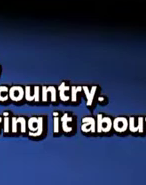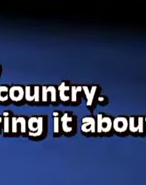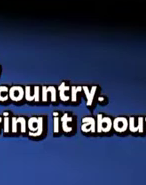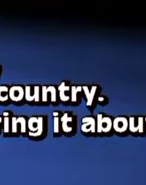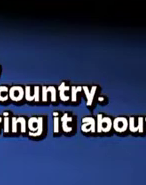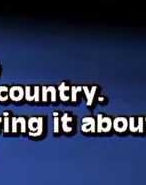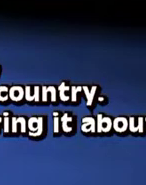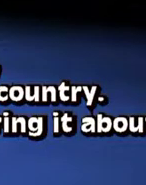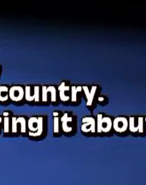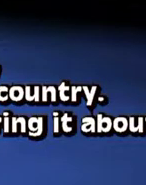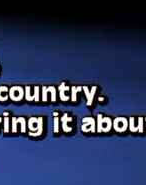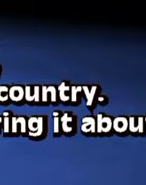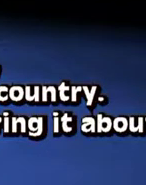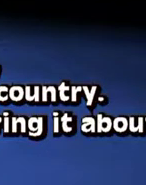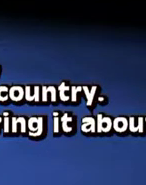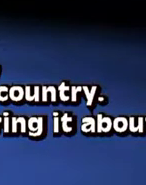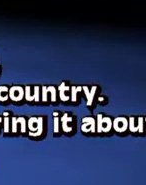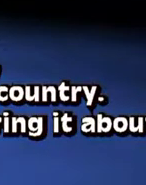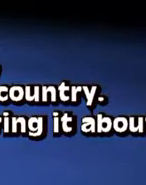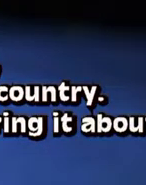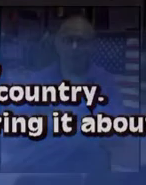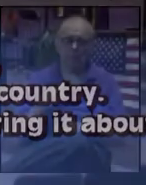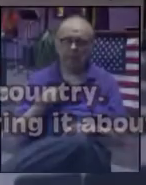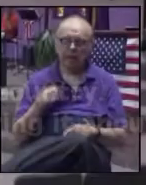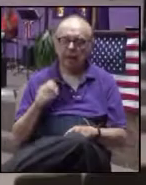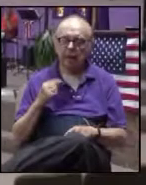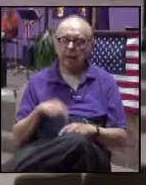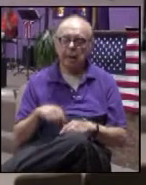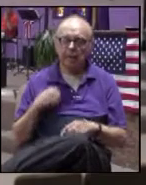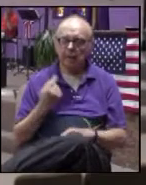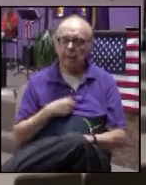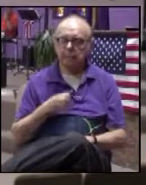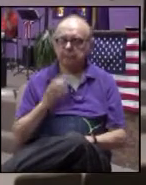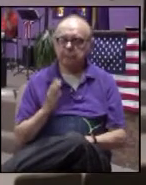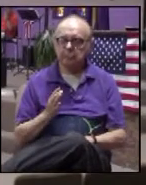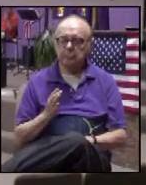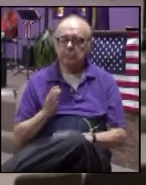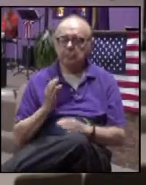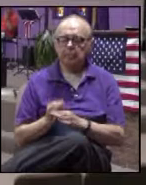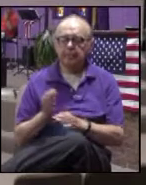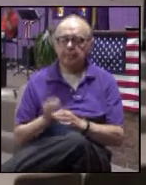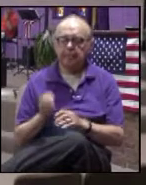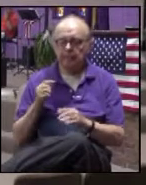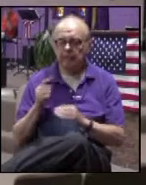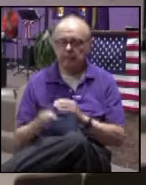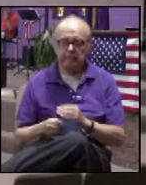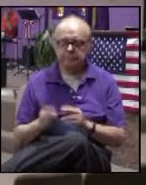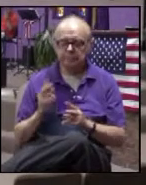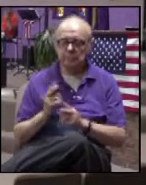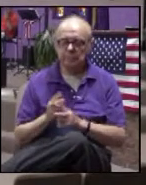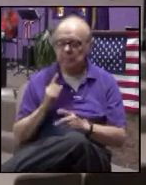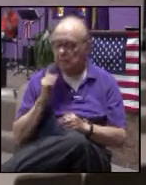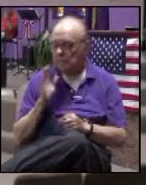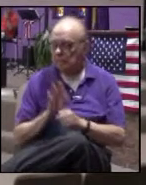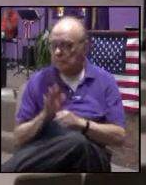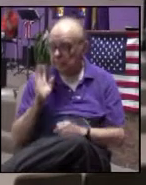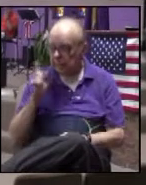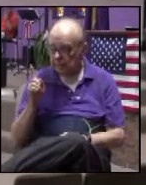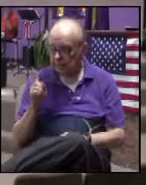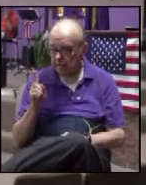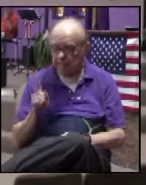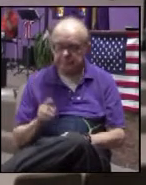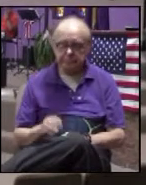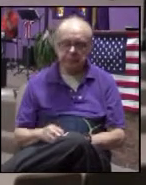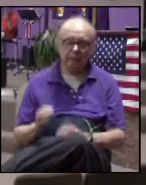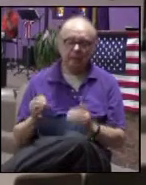is the one who instilled the work in us. And God is faithful to the end. He keeps His promises.